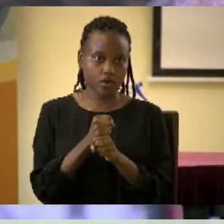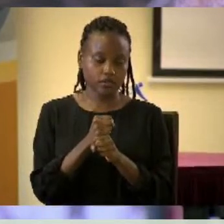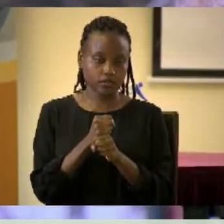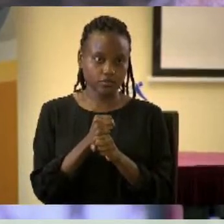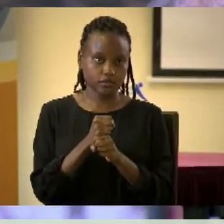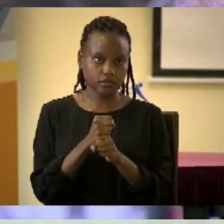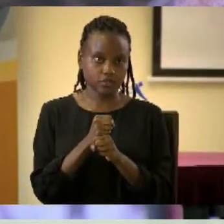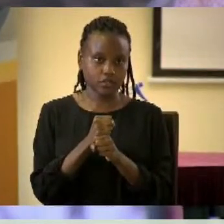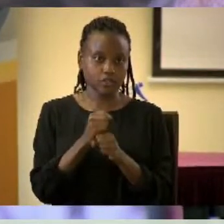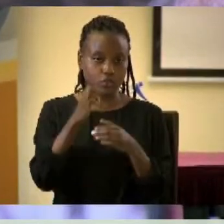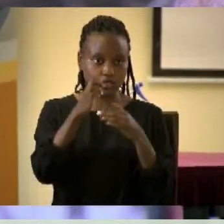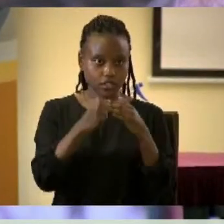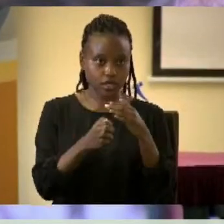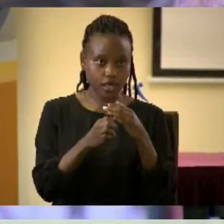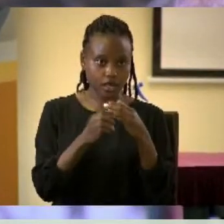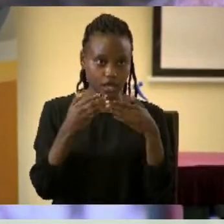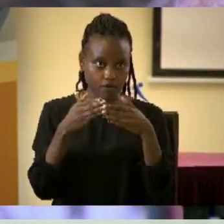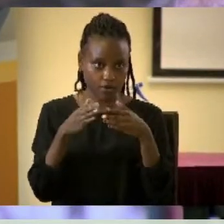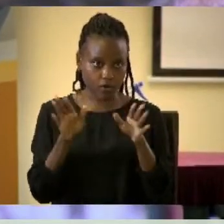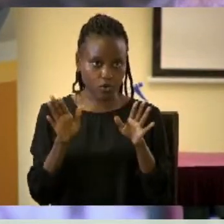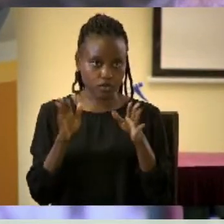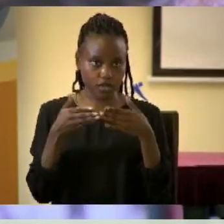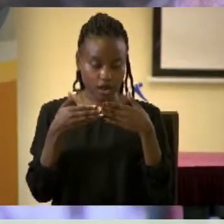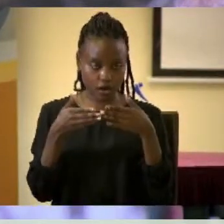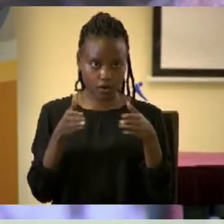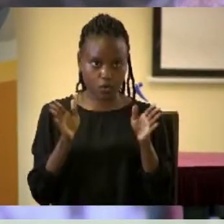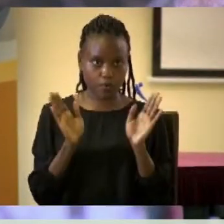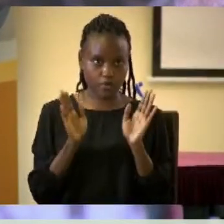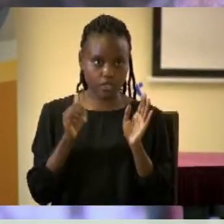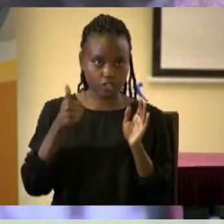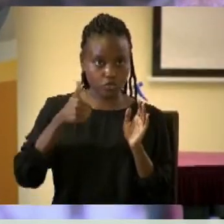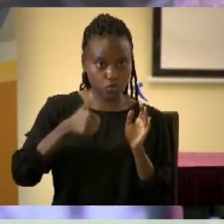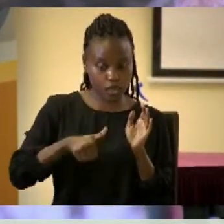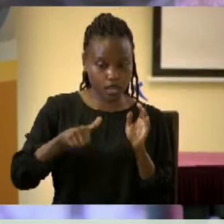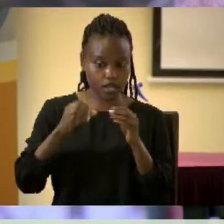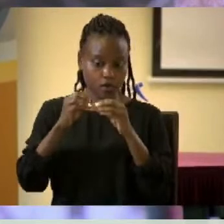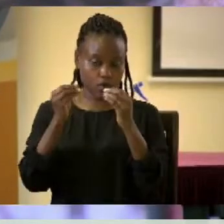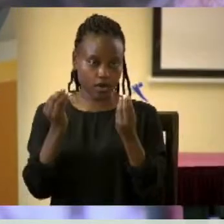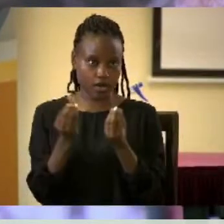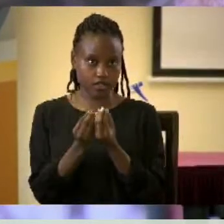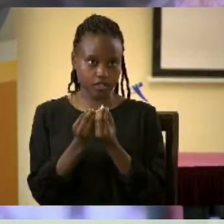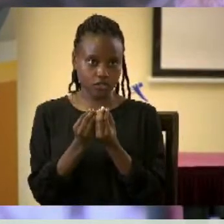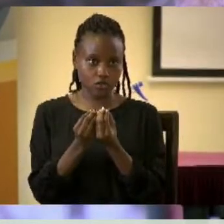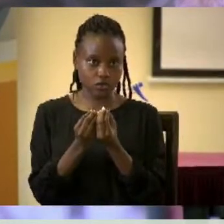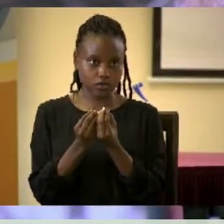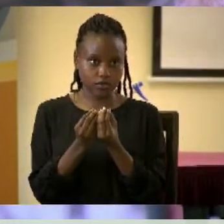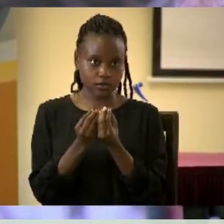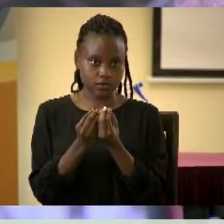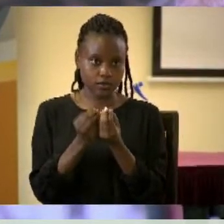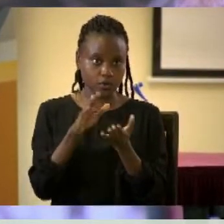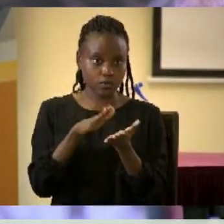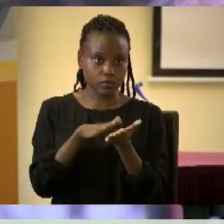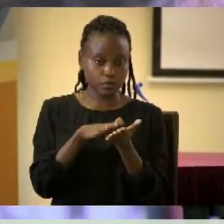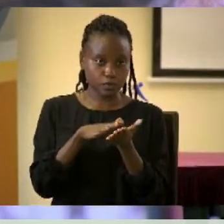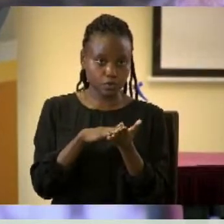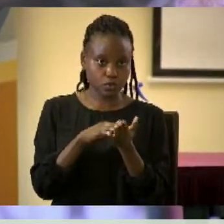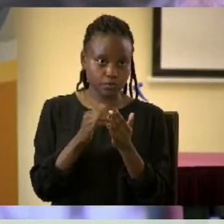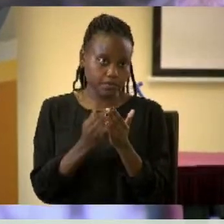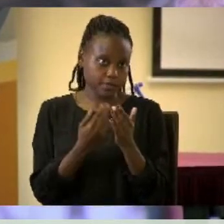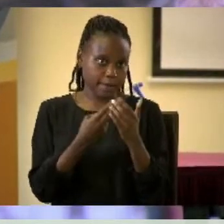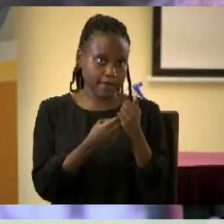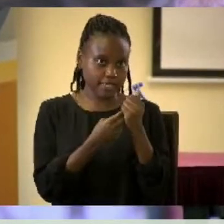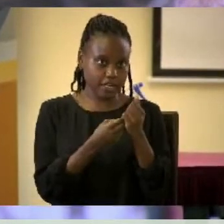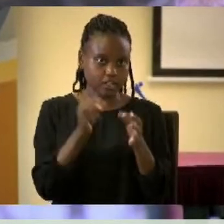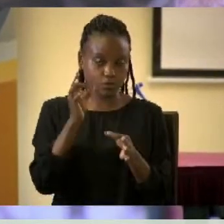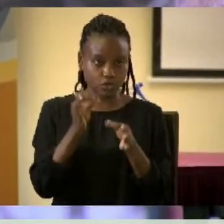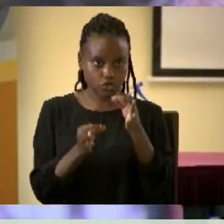end, our doors at the judiciary remain open to any organization with solid proposals on partnership with the